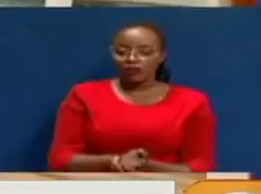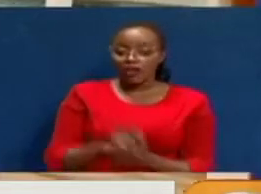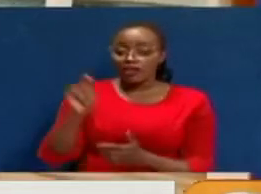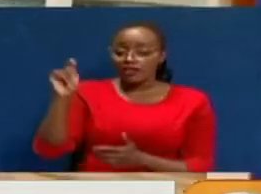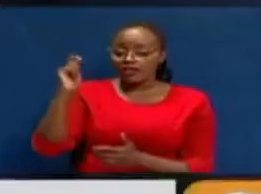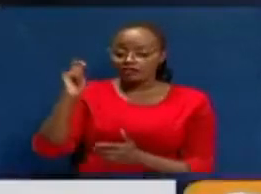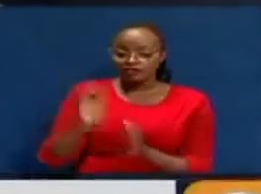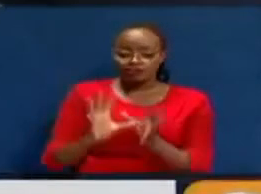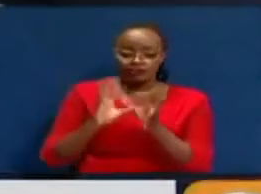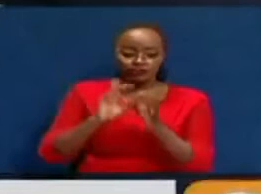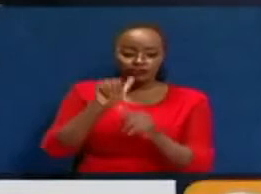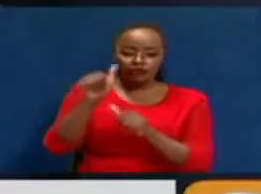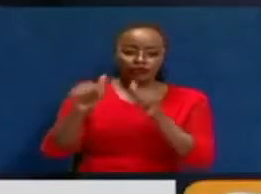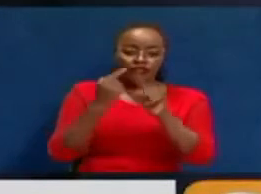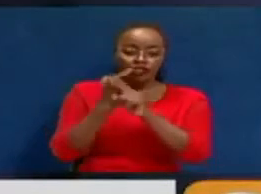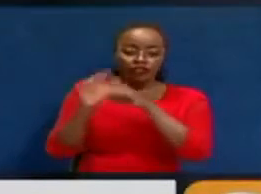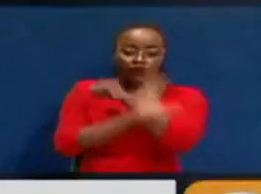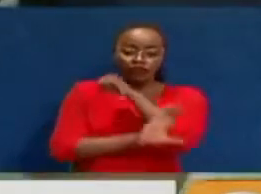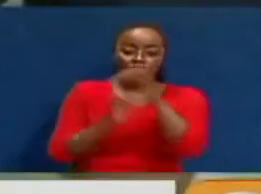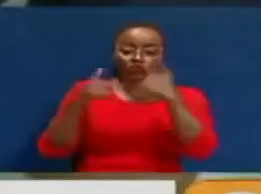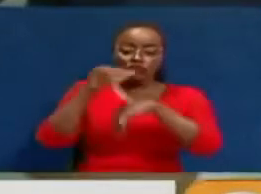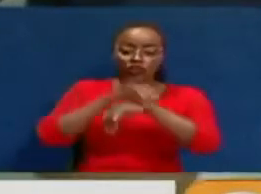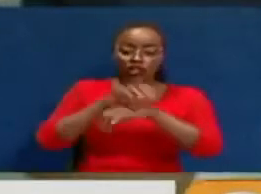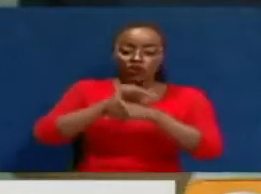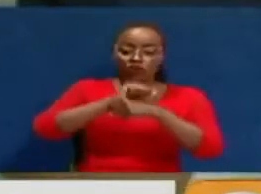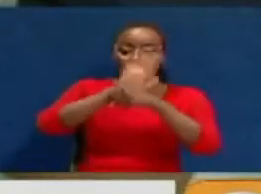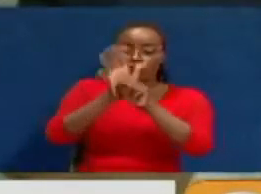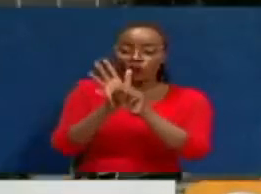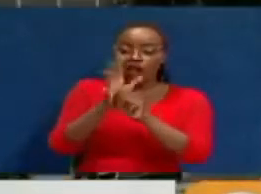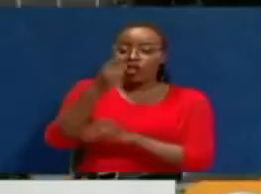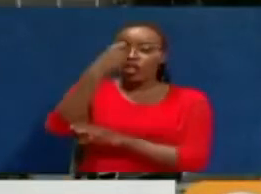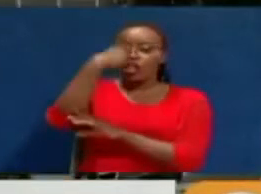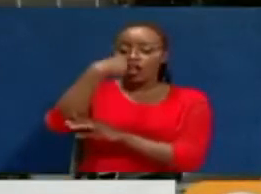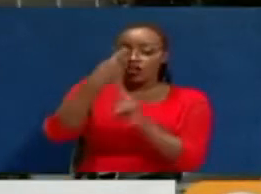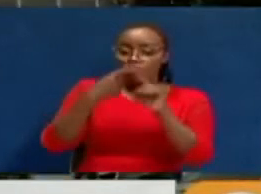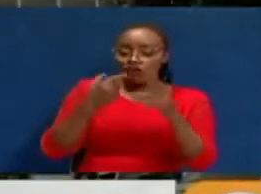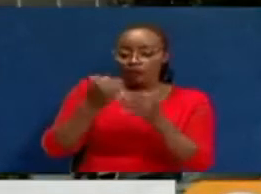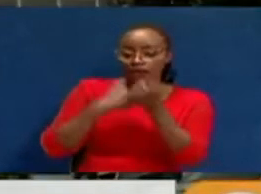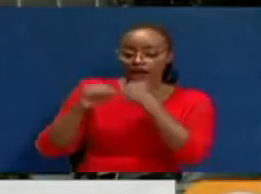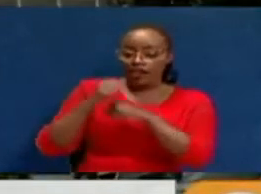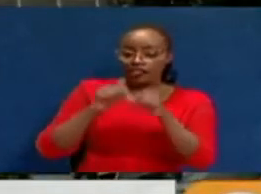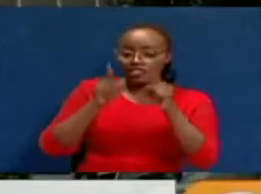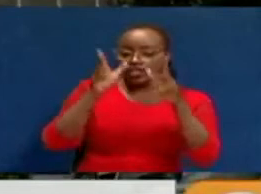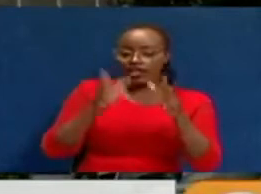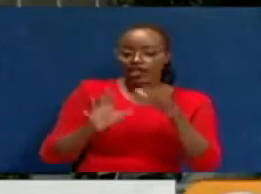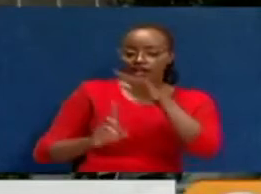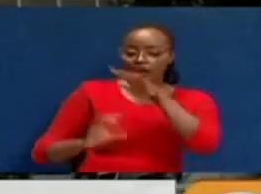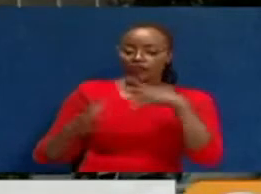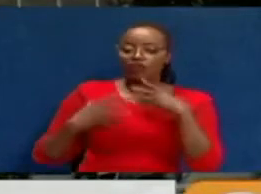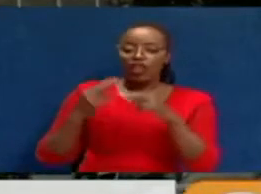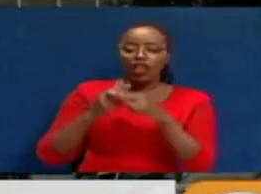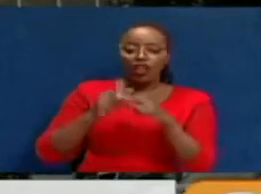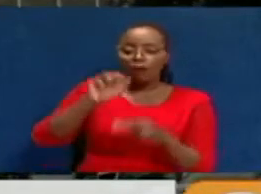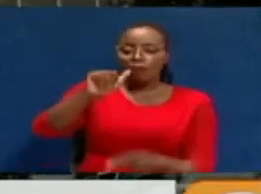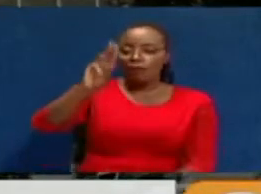Kenya has joined other countries in the rush to secure COVID-19 vaccines. According to the Acting Director General, Ministry of Health, Dr.